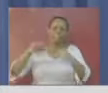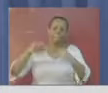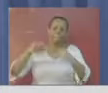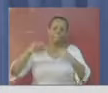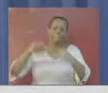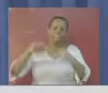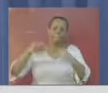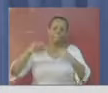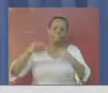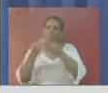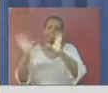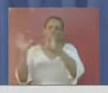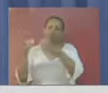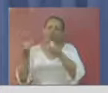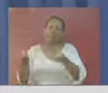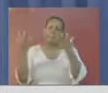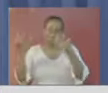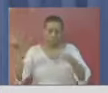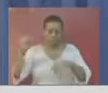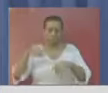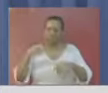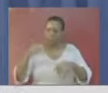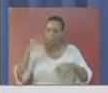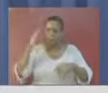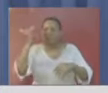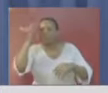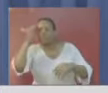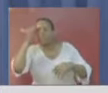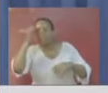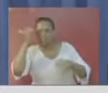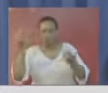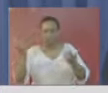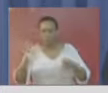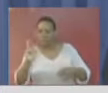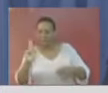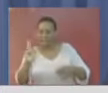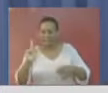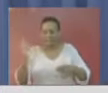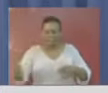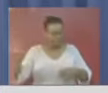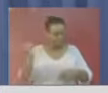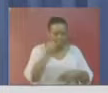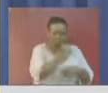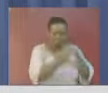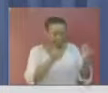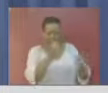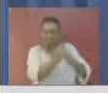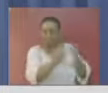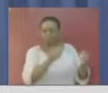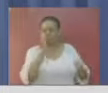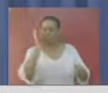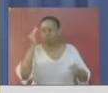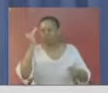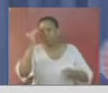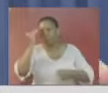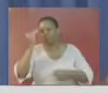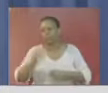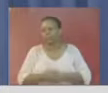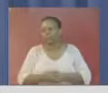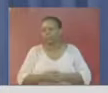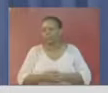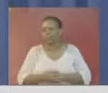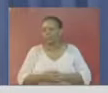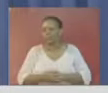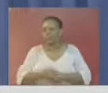flight. And we expect that with this increase in quarantine facilities, as well as the number of flights we can then put on, once it's